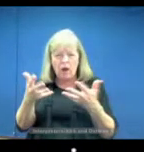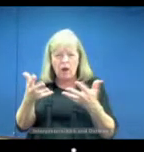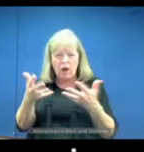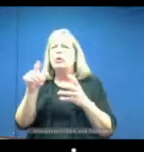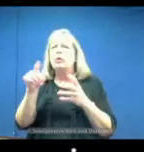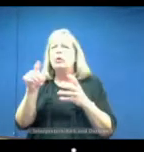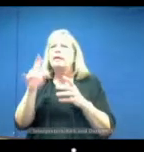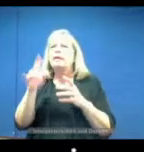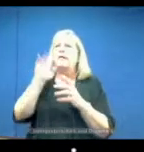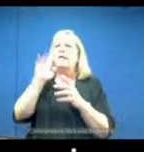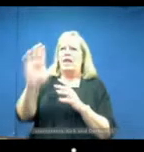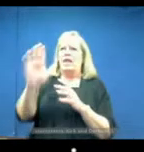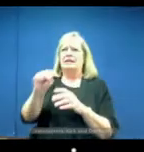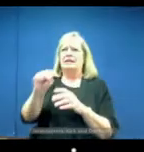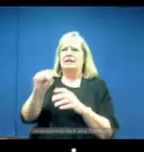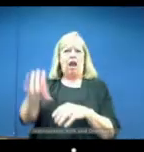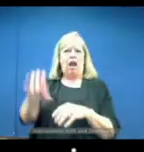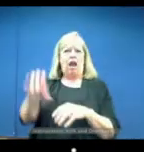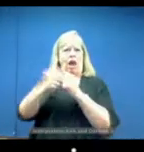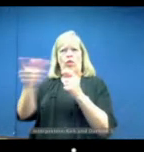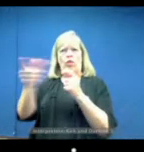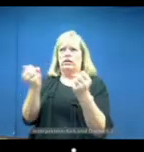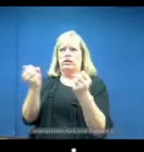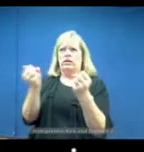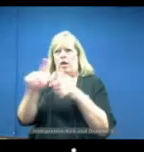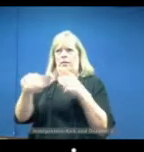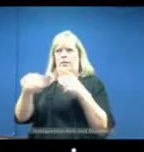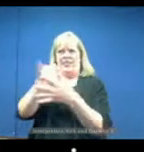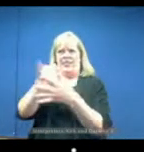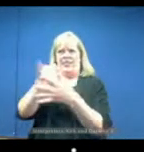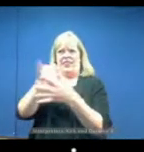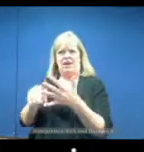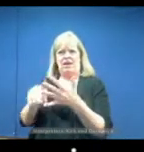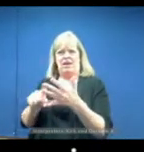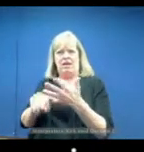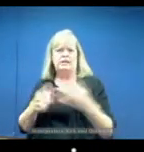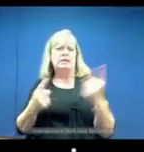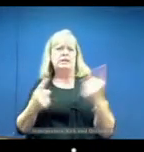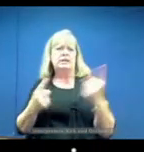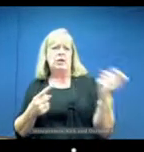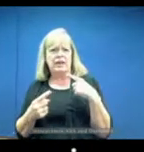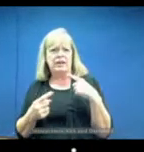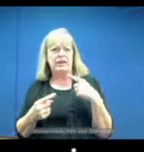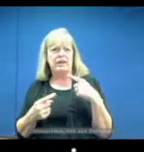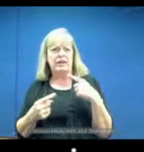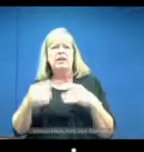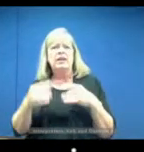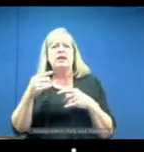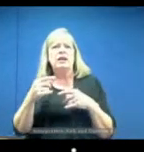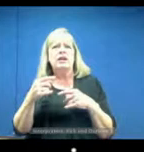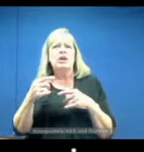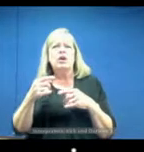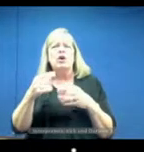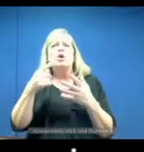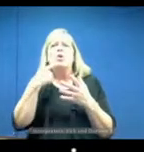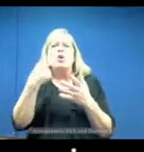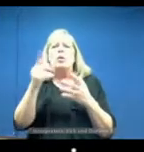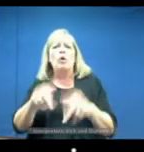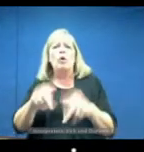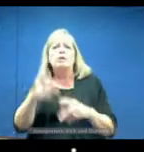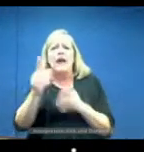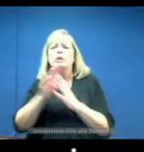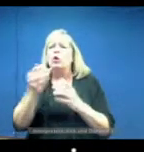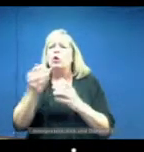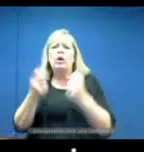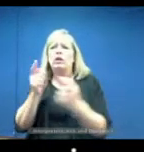it. The question is, I mean, it may be that the question is, who do you go to first, him or her? But